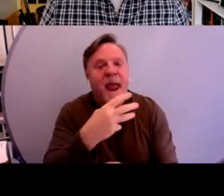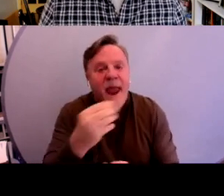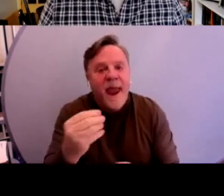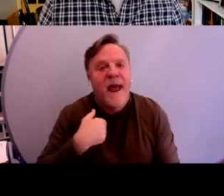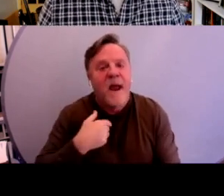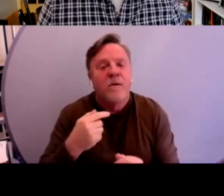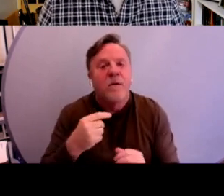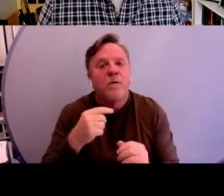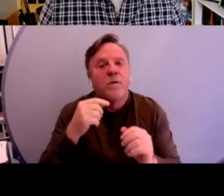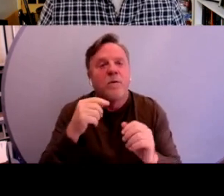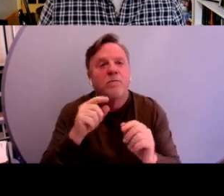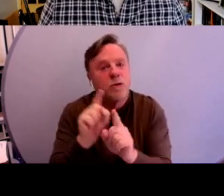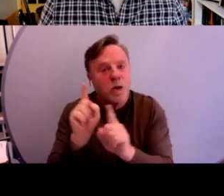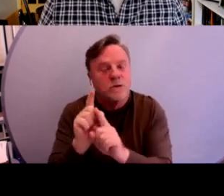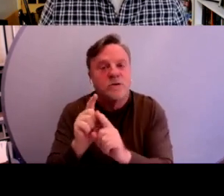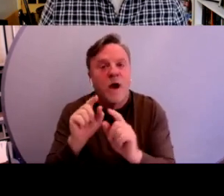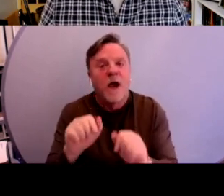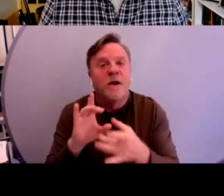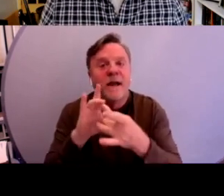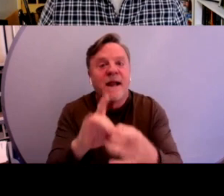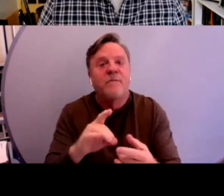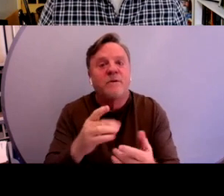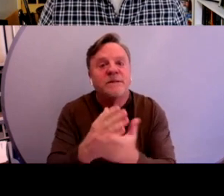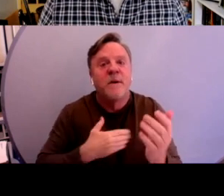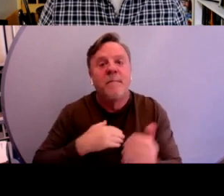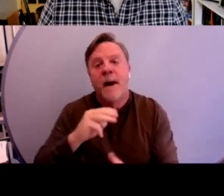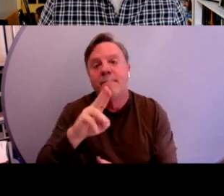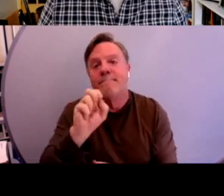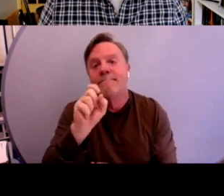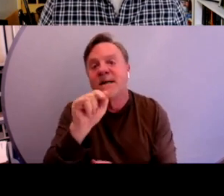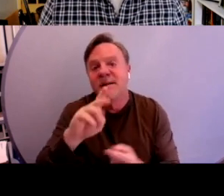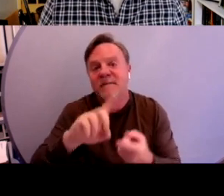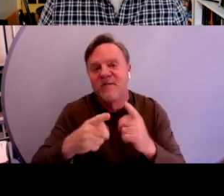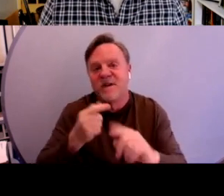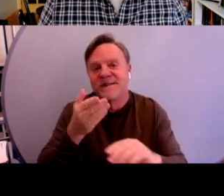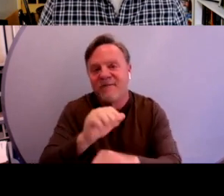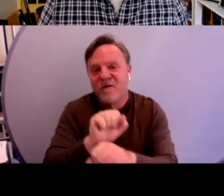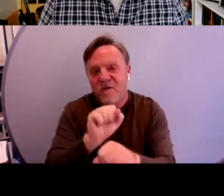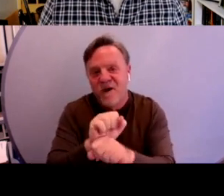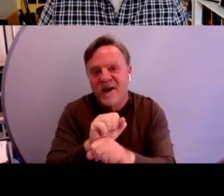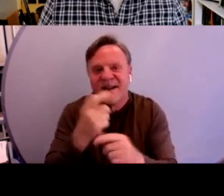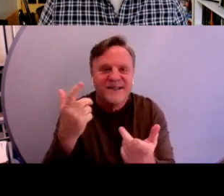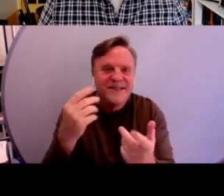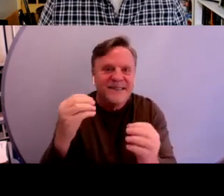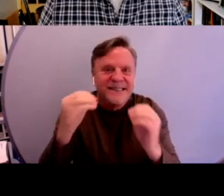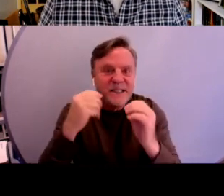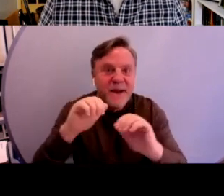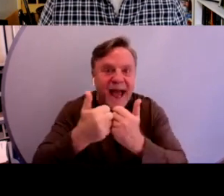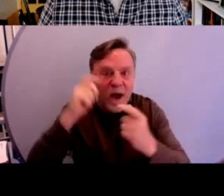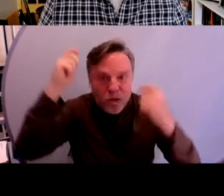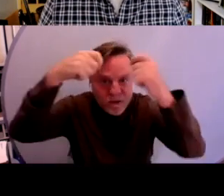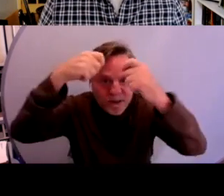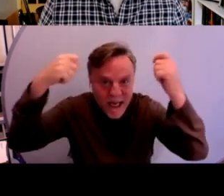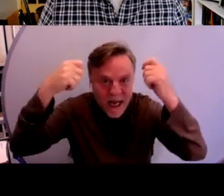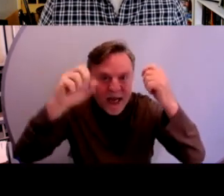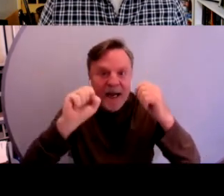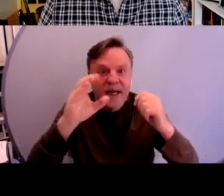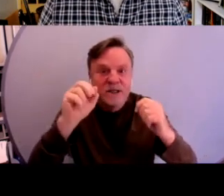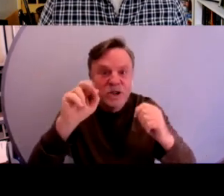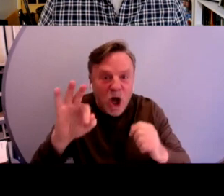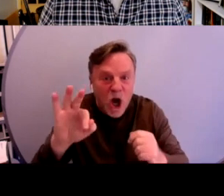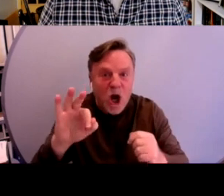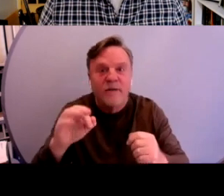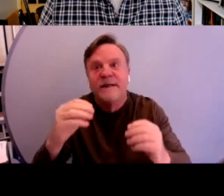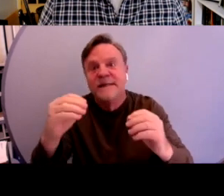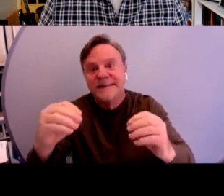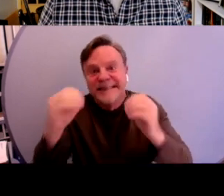able to connect with some of my Muslim friends outside of work to ask them, can you teach me how to tie a headscarf? Can you teach me the rules of etiquette and